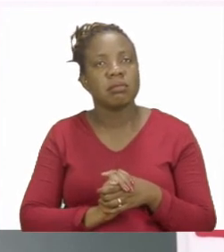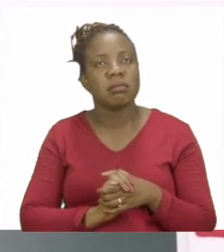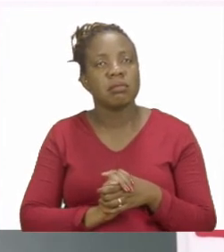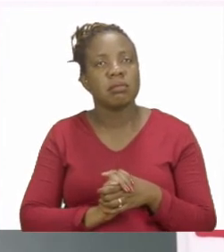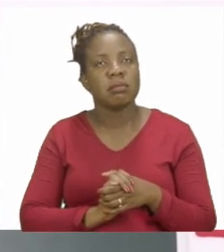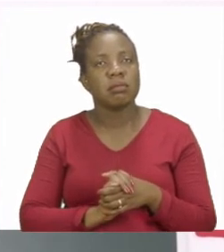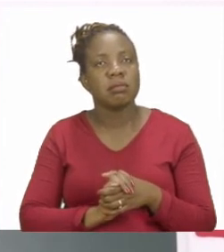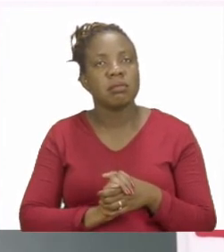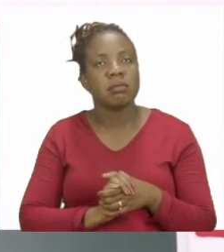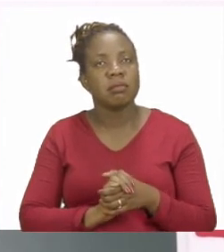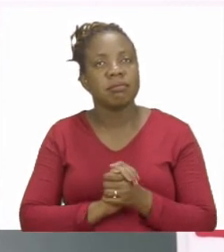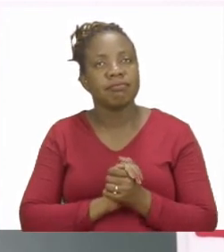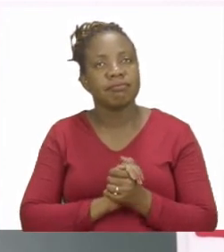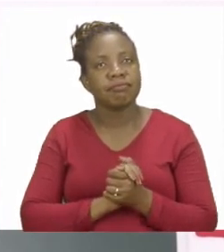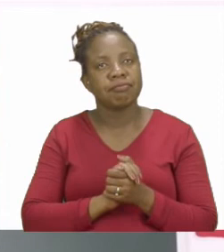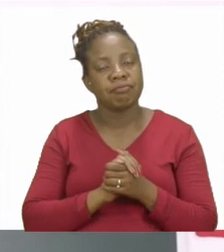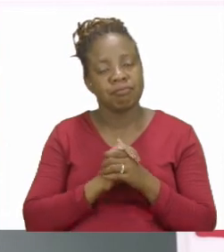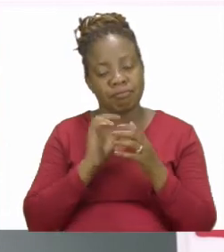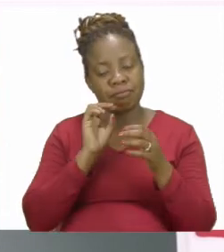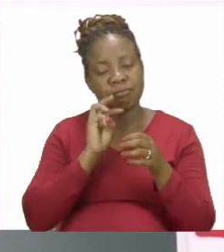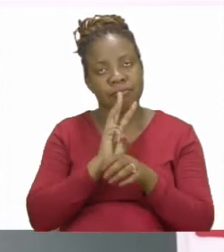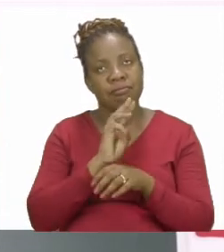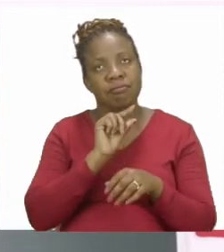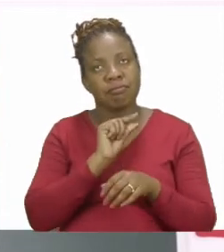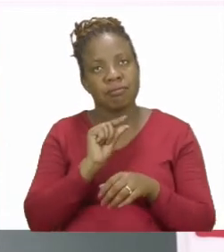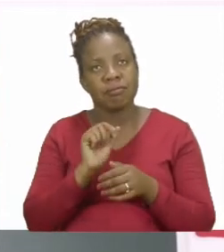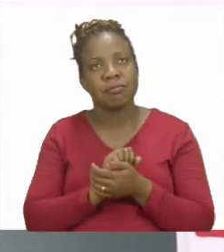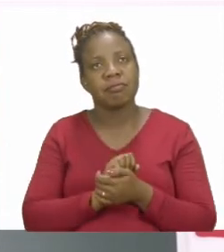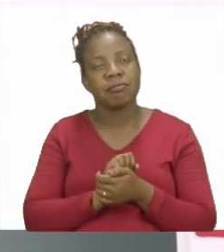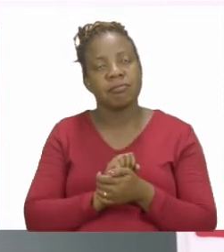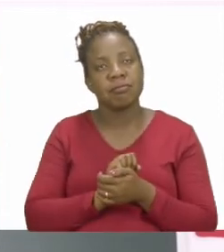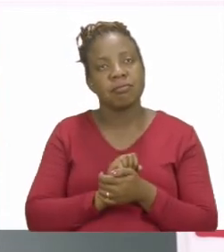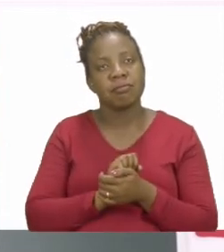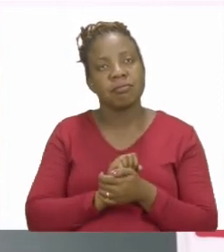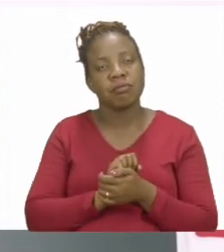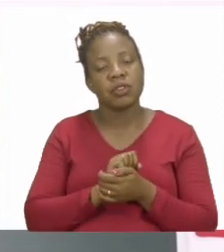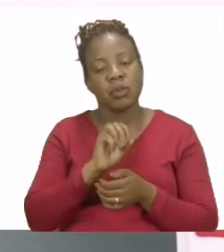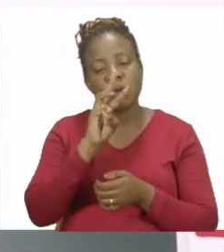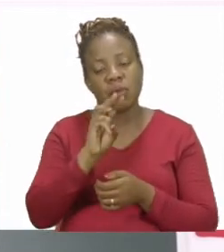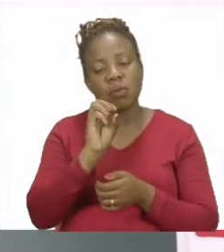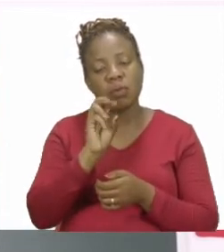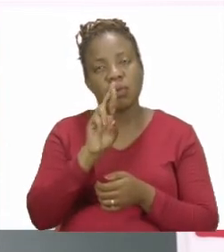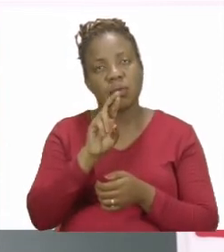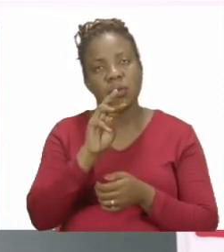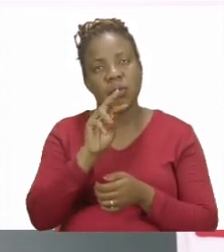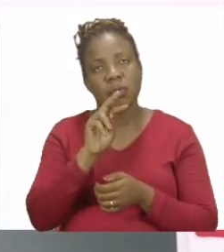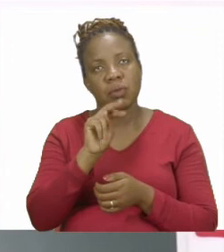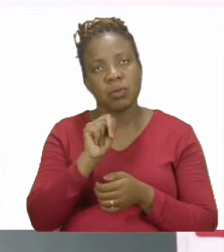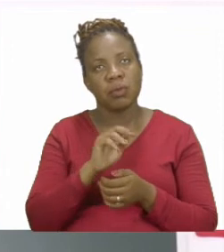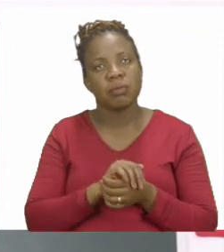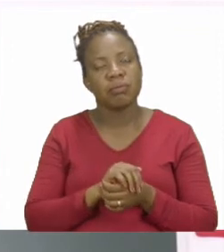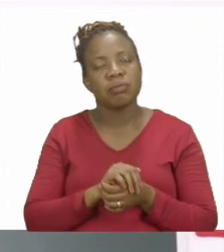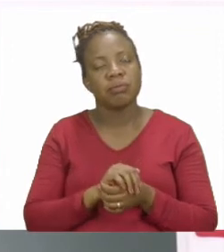here. The third word is worn. So the word worn starts with the letter W. So